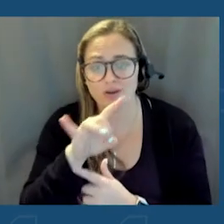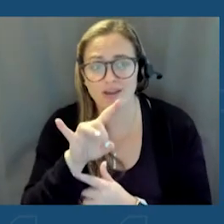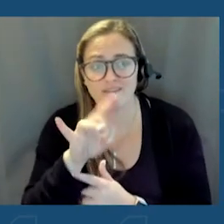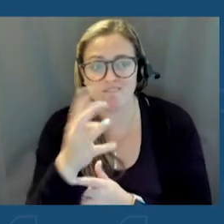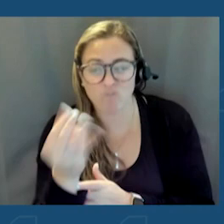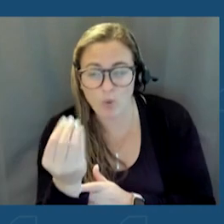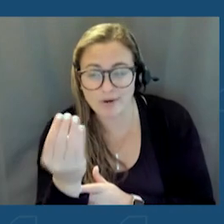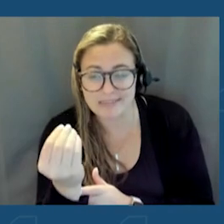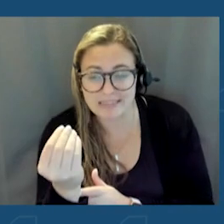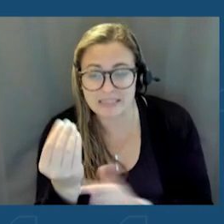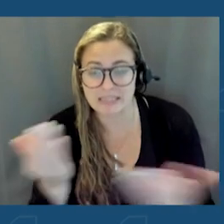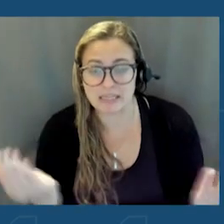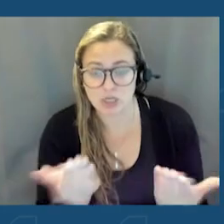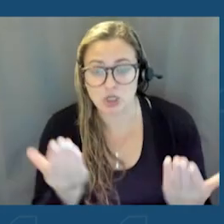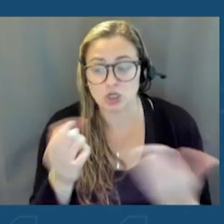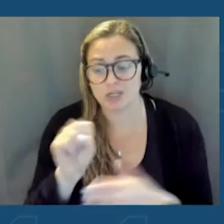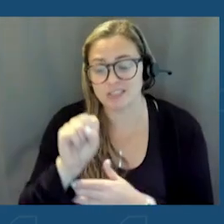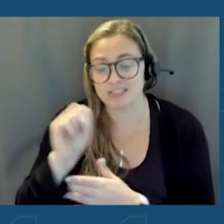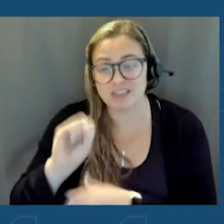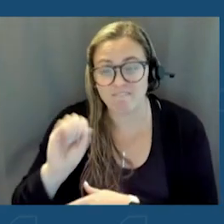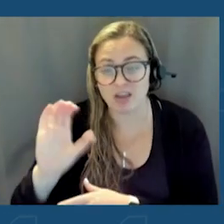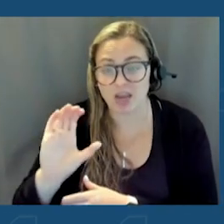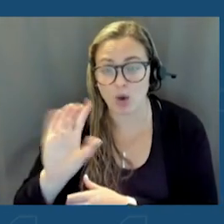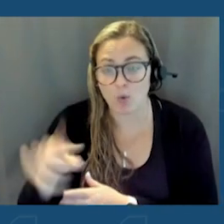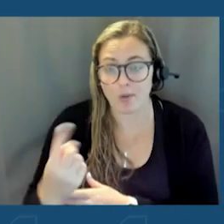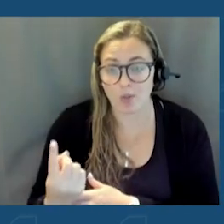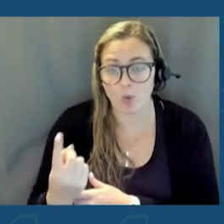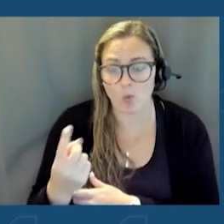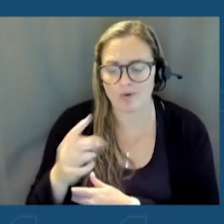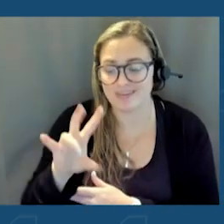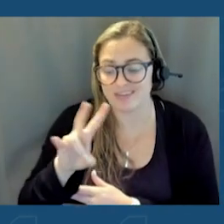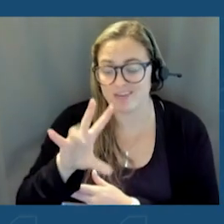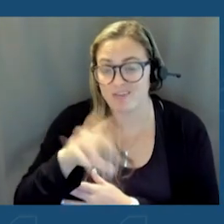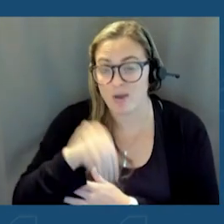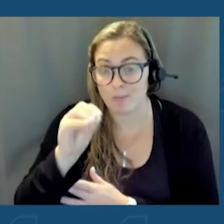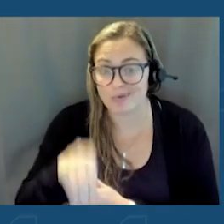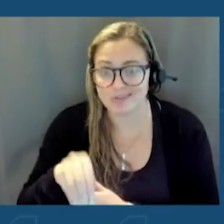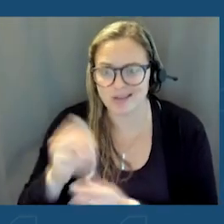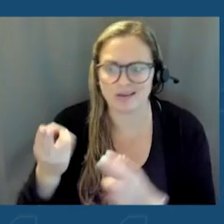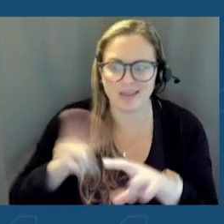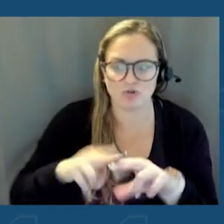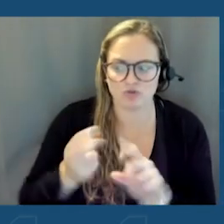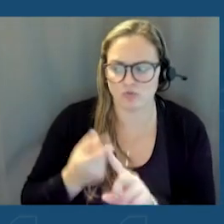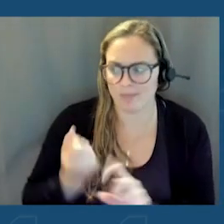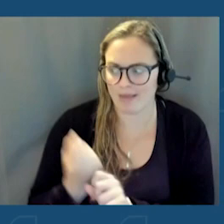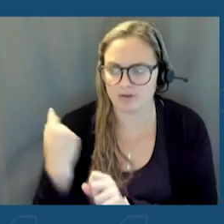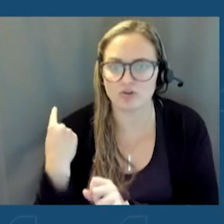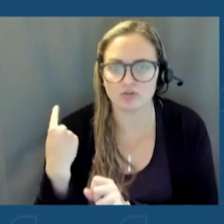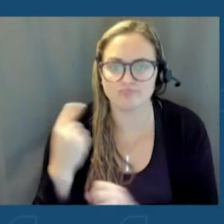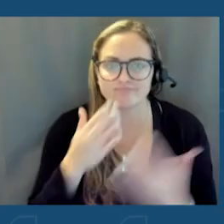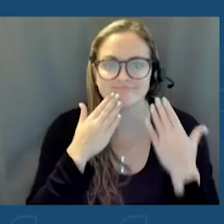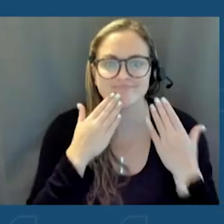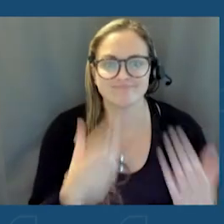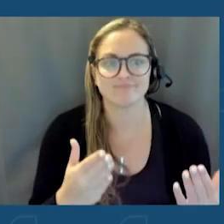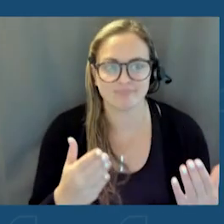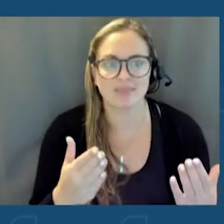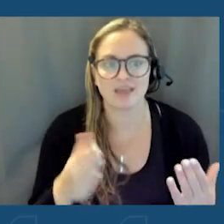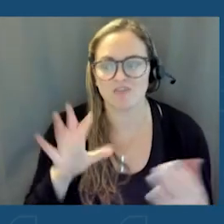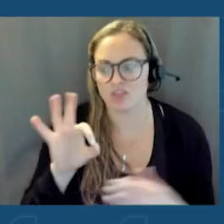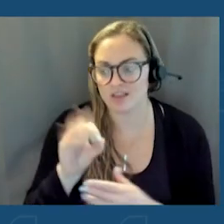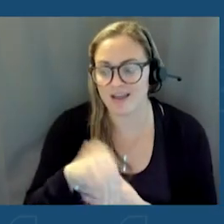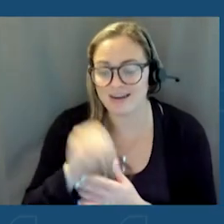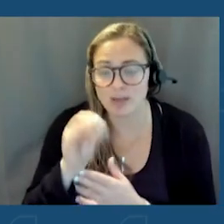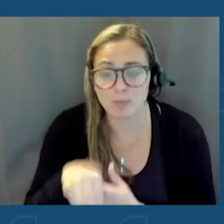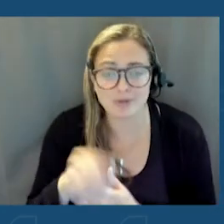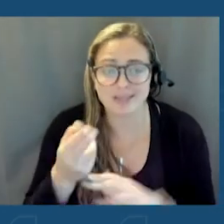Suffolk County alone. That's a 75% increase over all of last year as well. So I want to thank them for the 90% increase, literally just